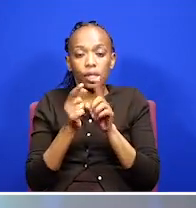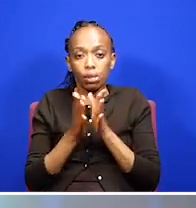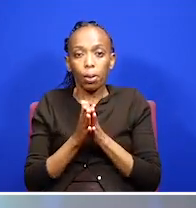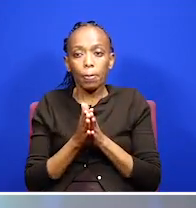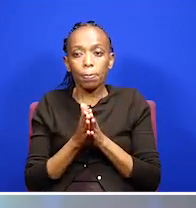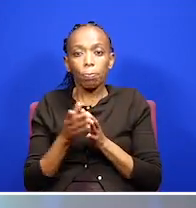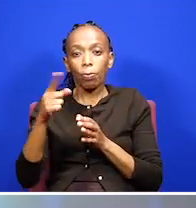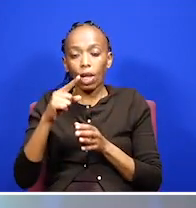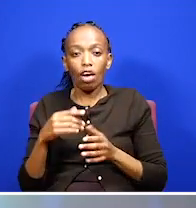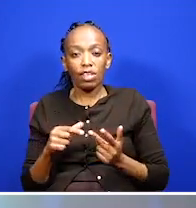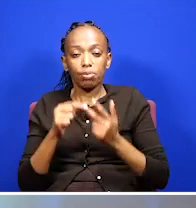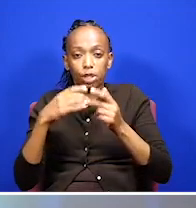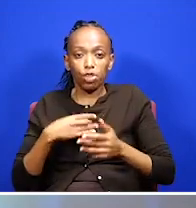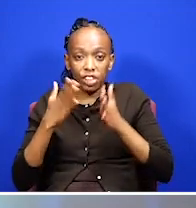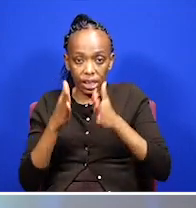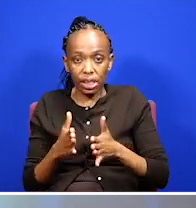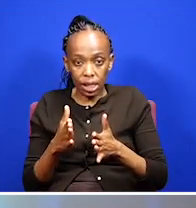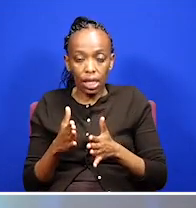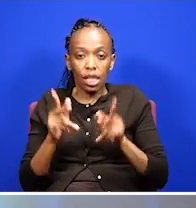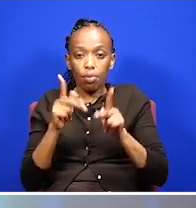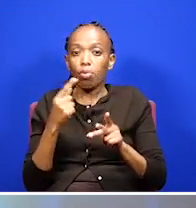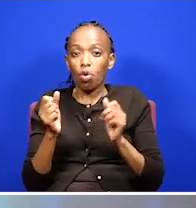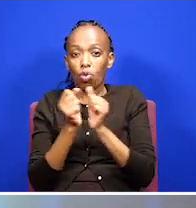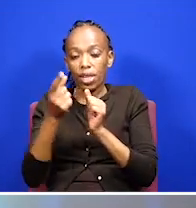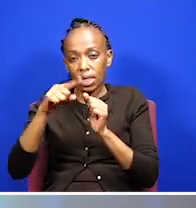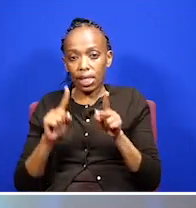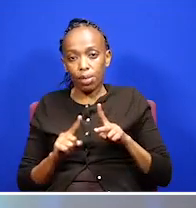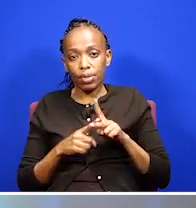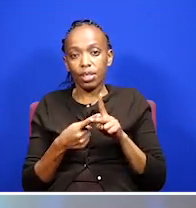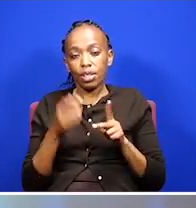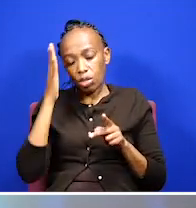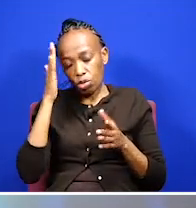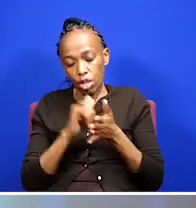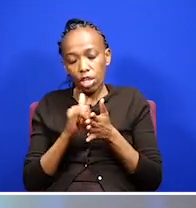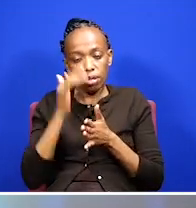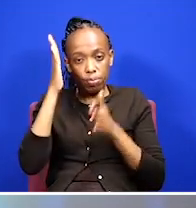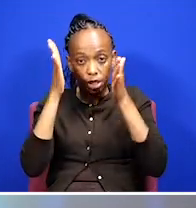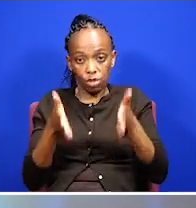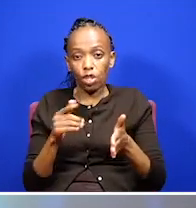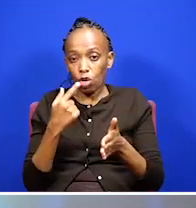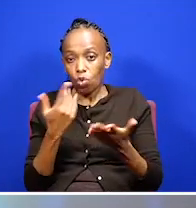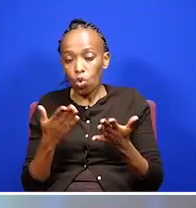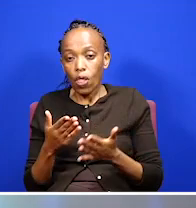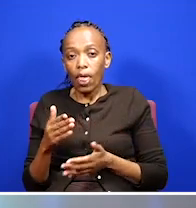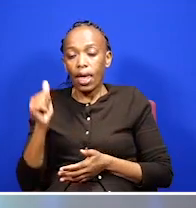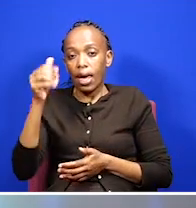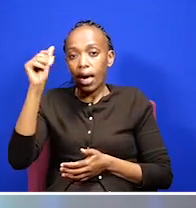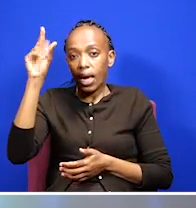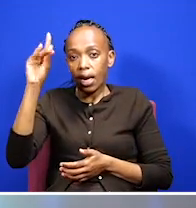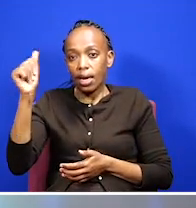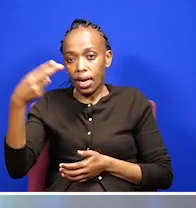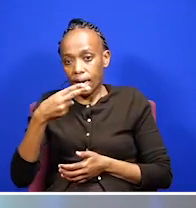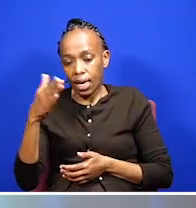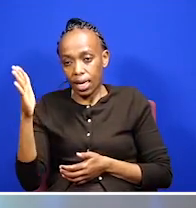well. We have a special guest. Those of you who were with us at the very beginning know that our speaker today is none other than Mrs. Adah